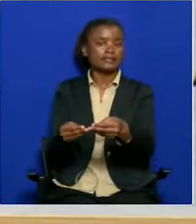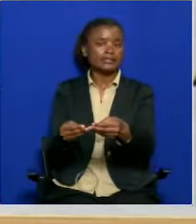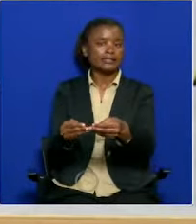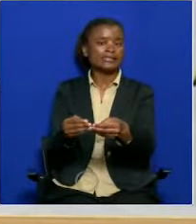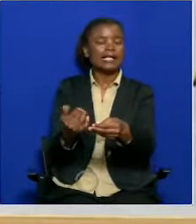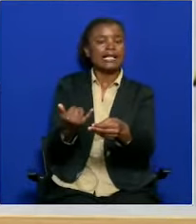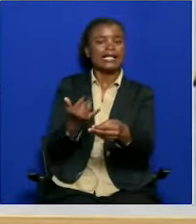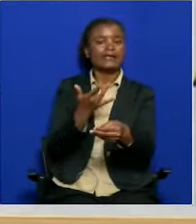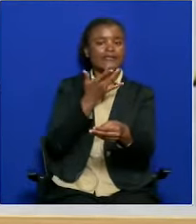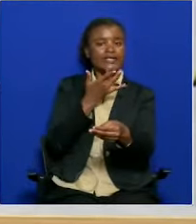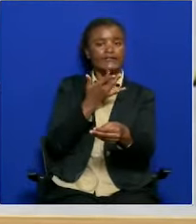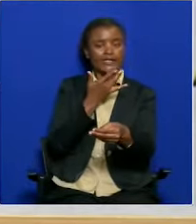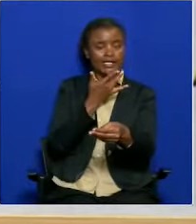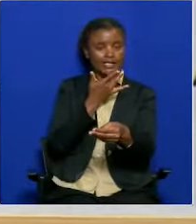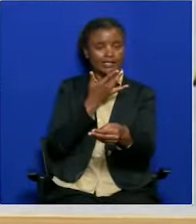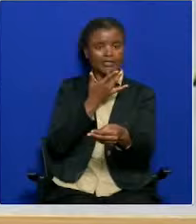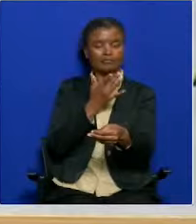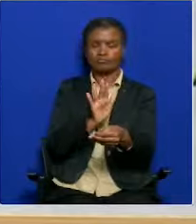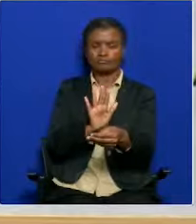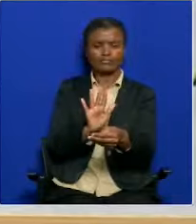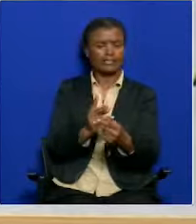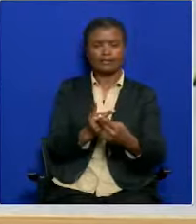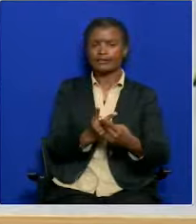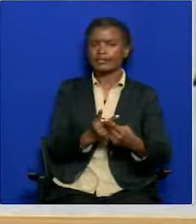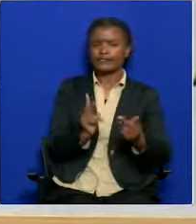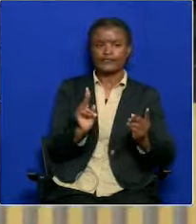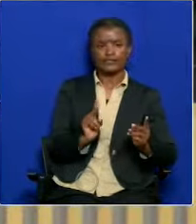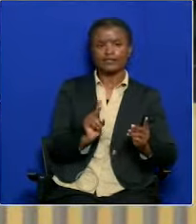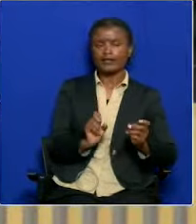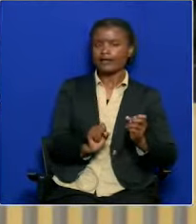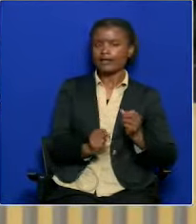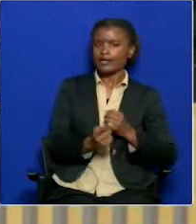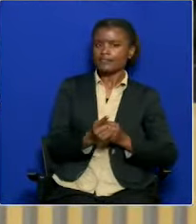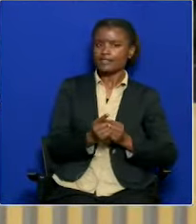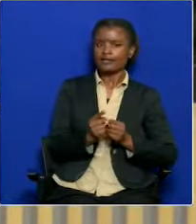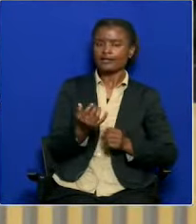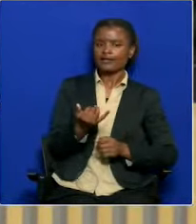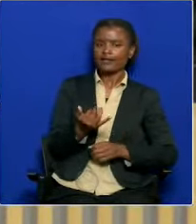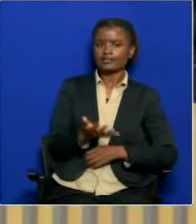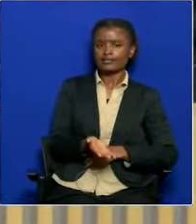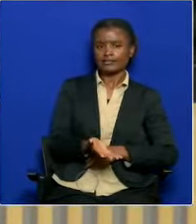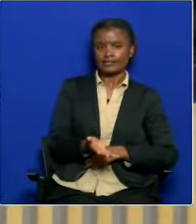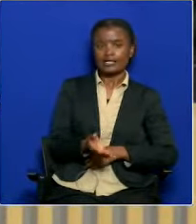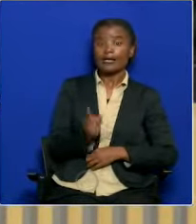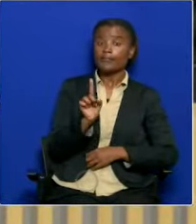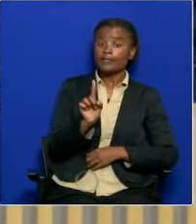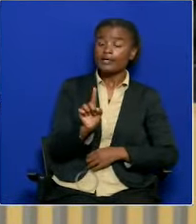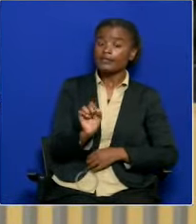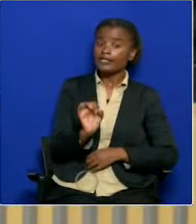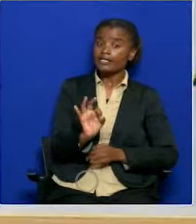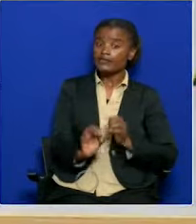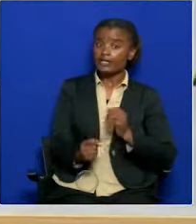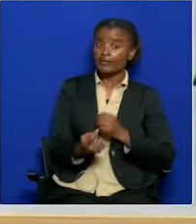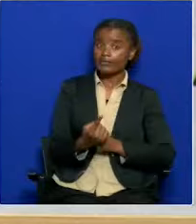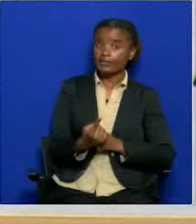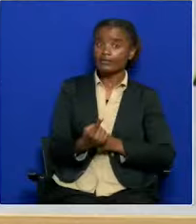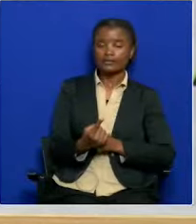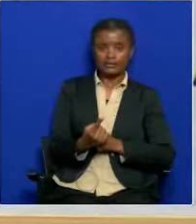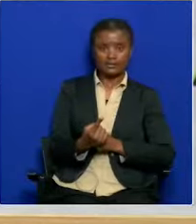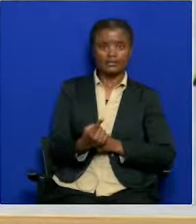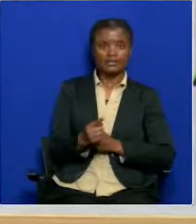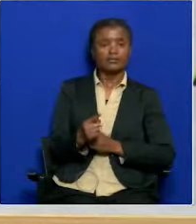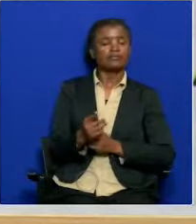in a sort, but it didn't happen like that. But if it was done, it was going to happen like that. I agree with you.